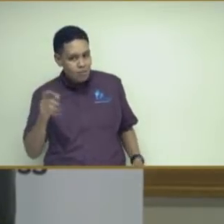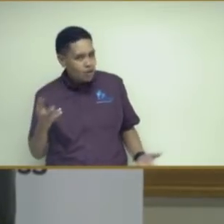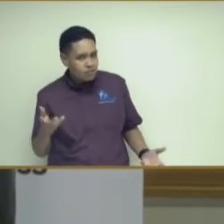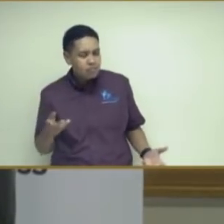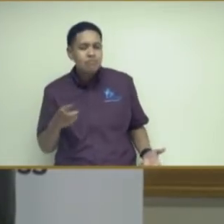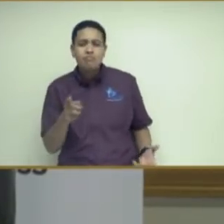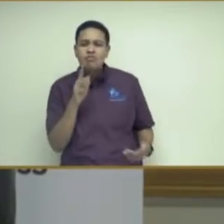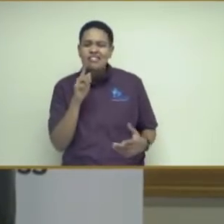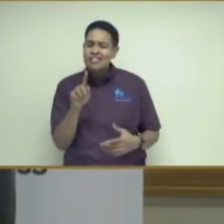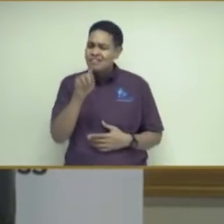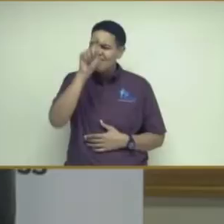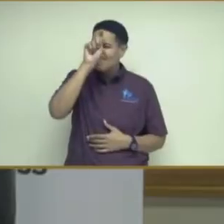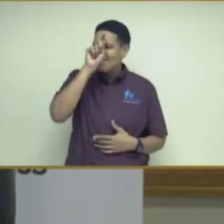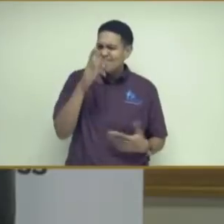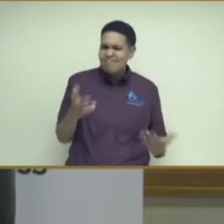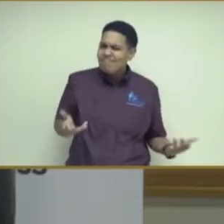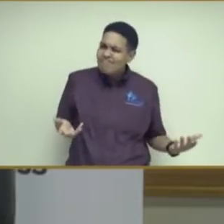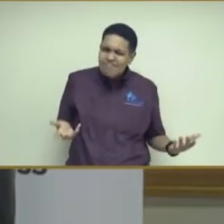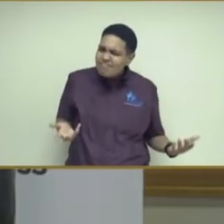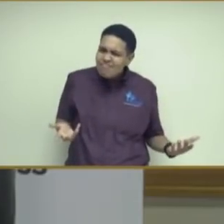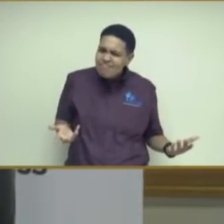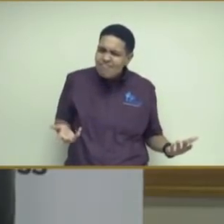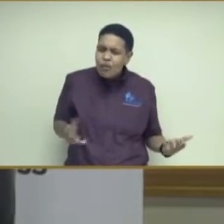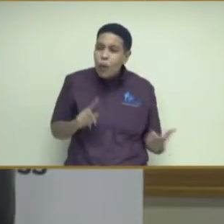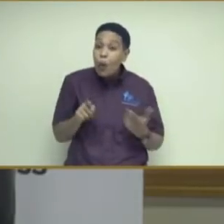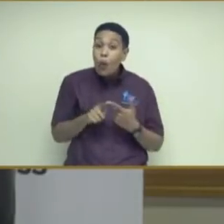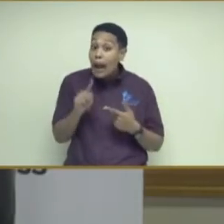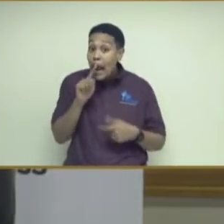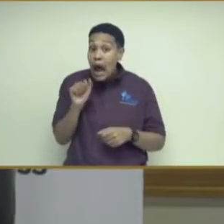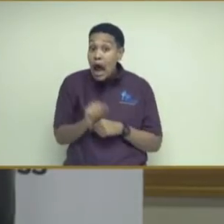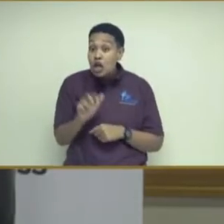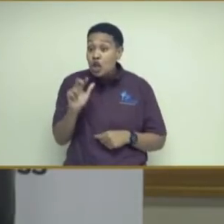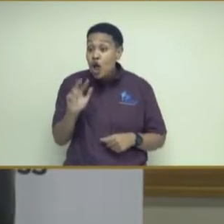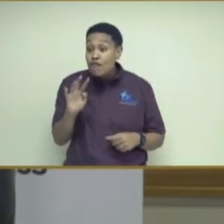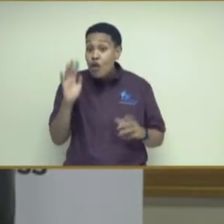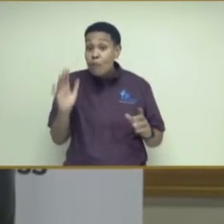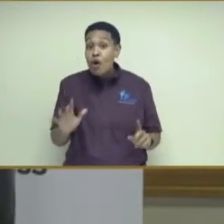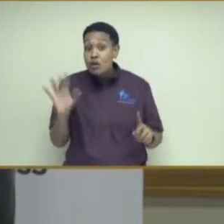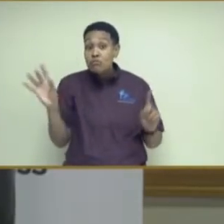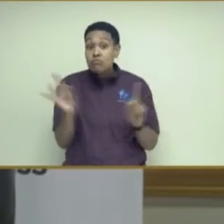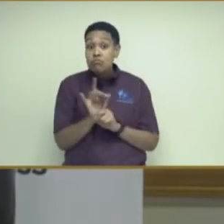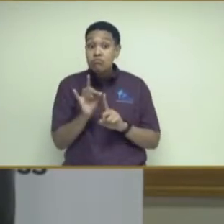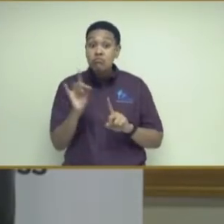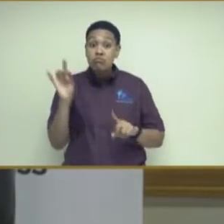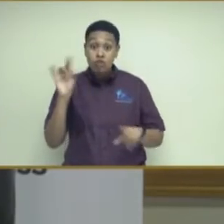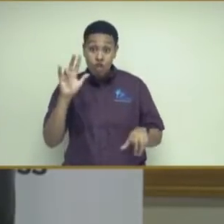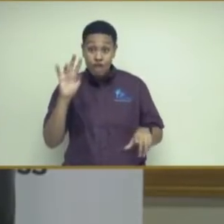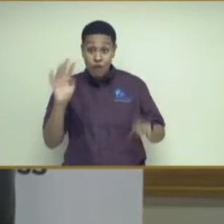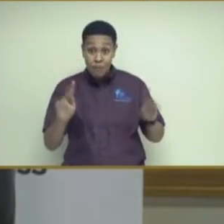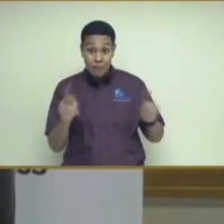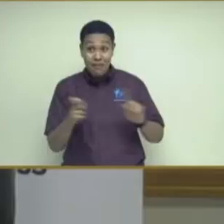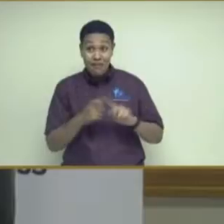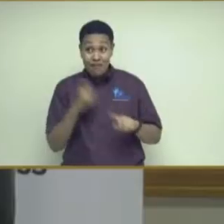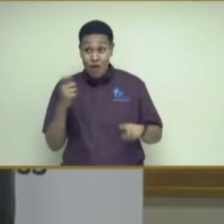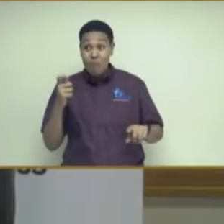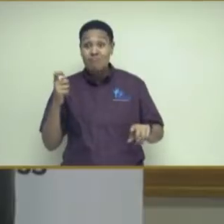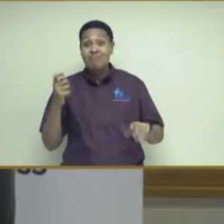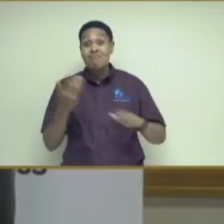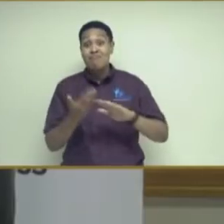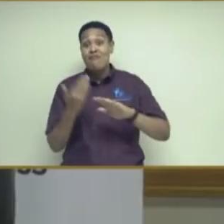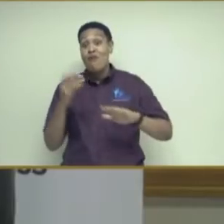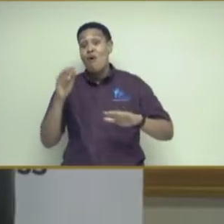So she's questioning when is the actual report, 34th case. Is it